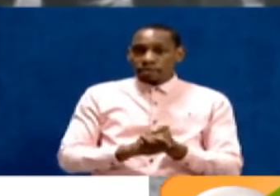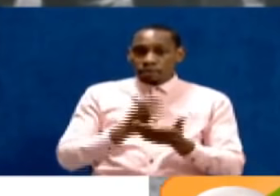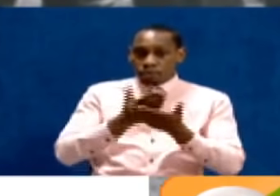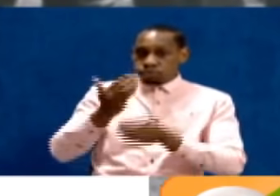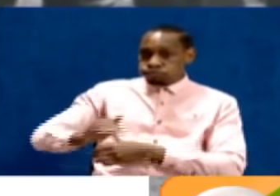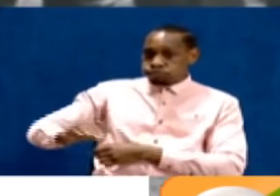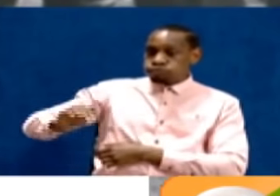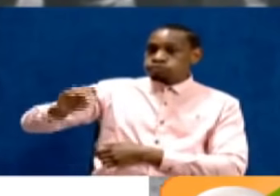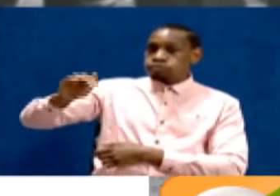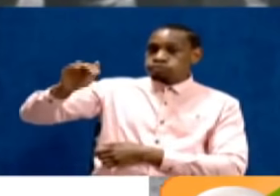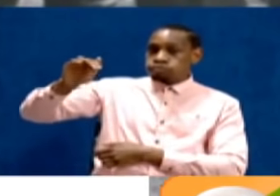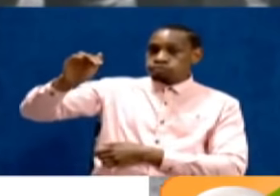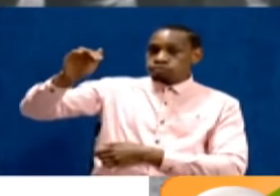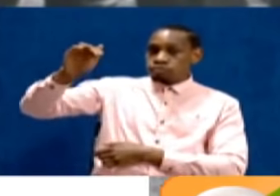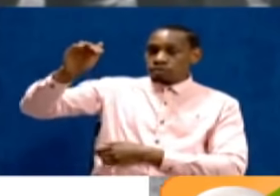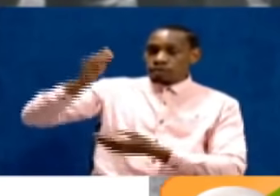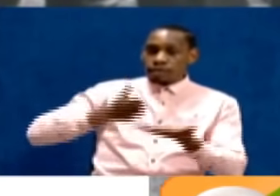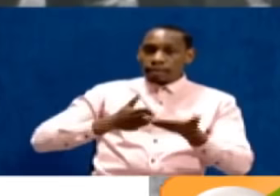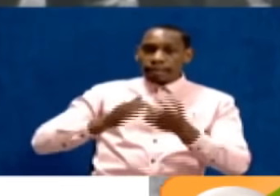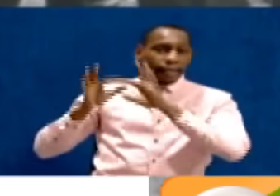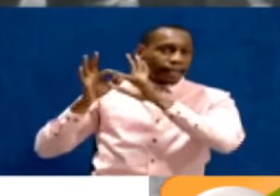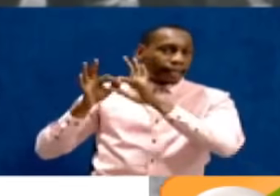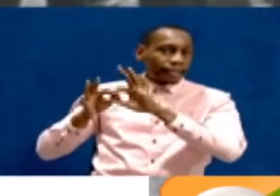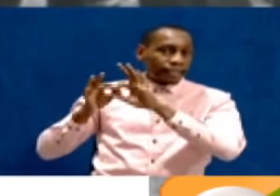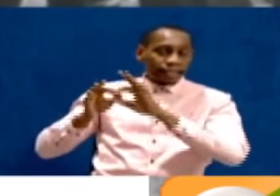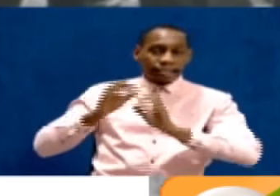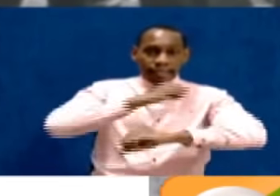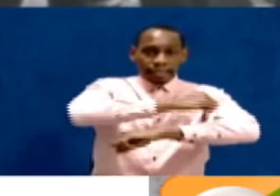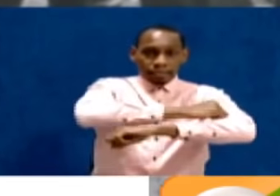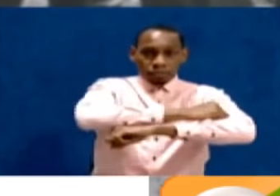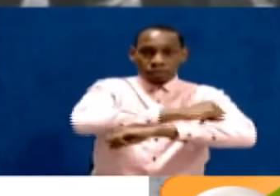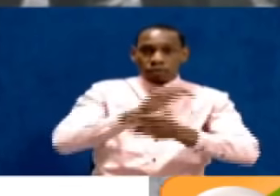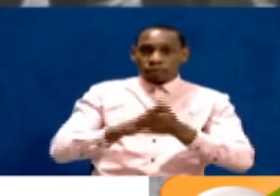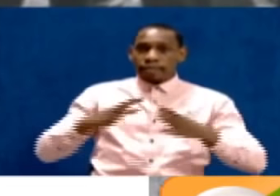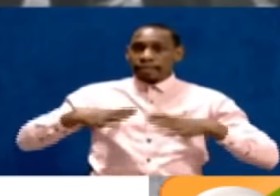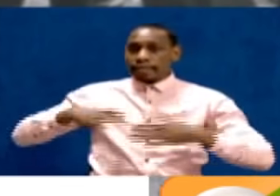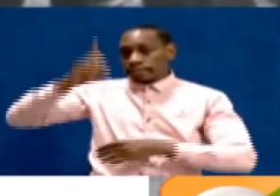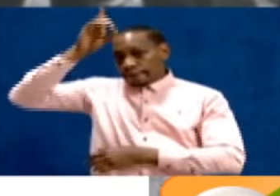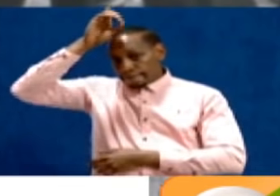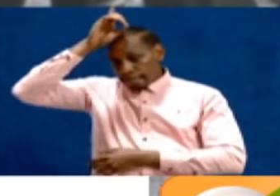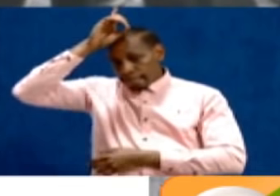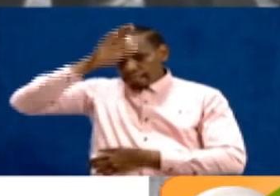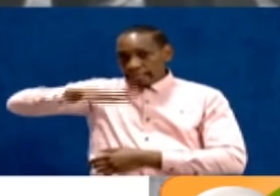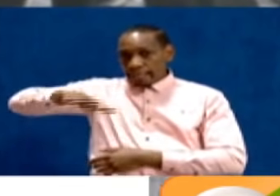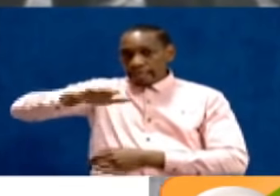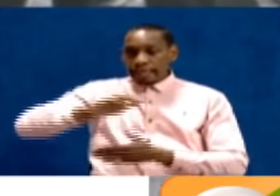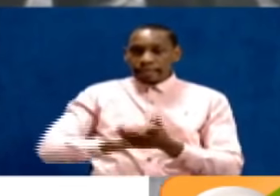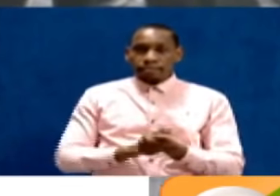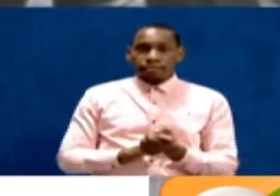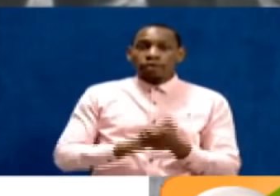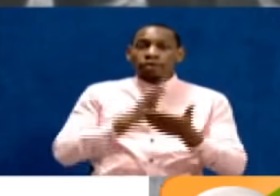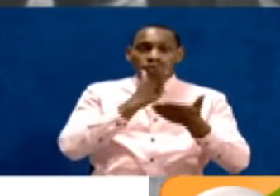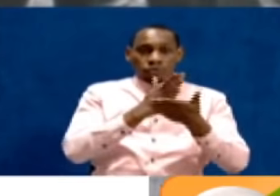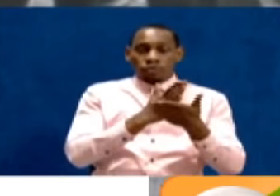up through a culture of school and holiday in the rural area. Mm-hmm. So religiously,